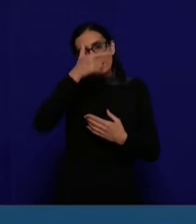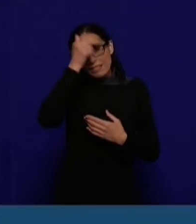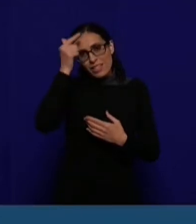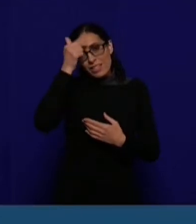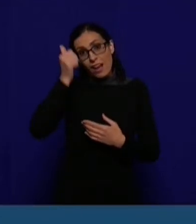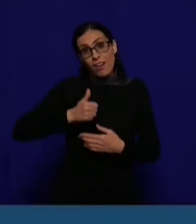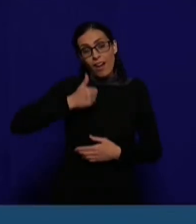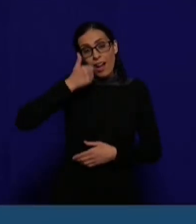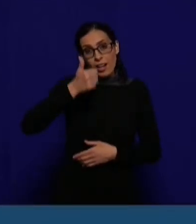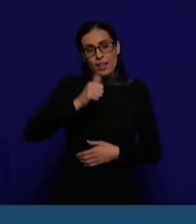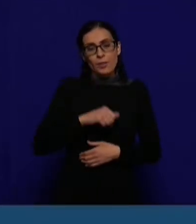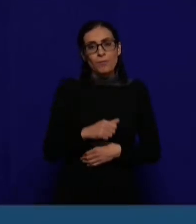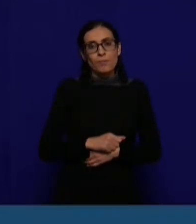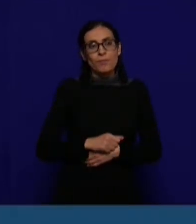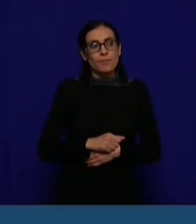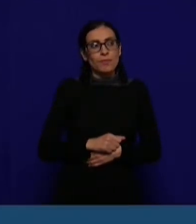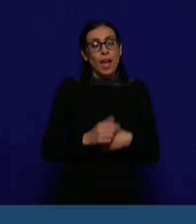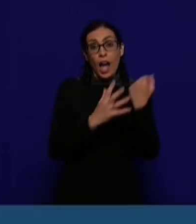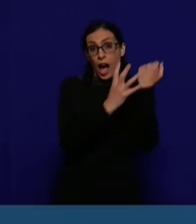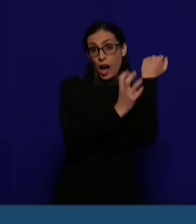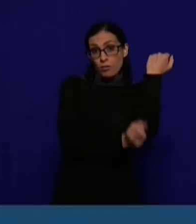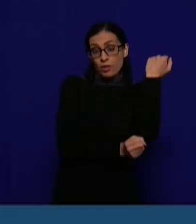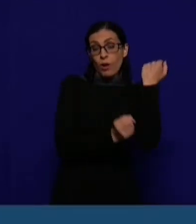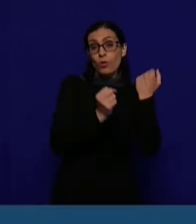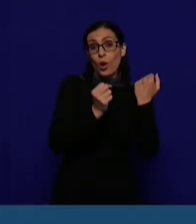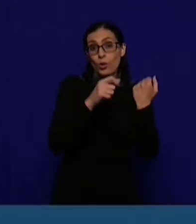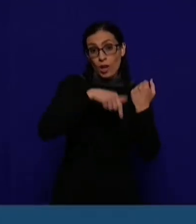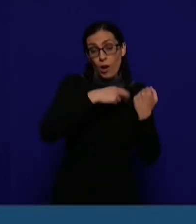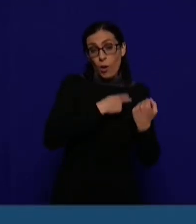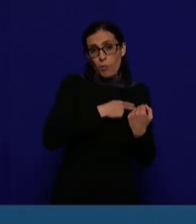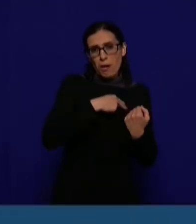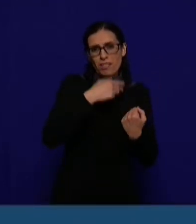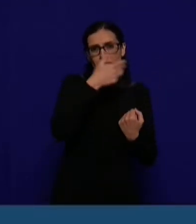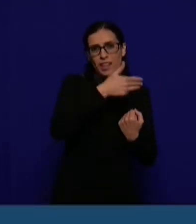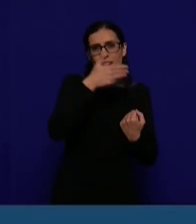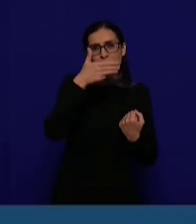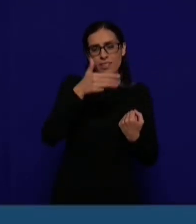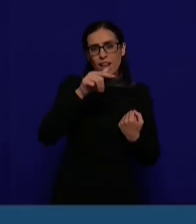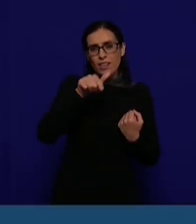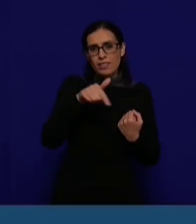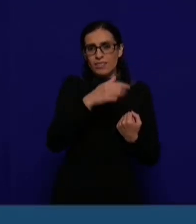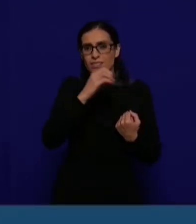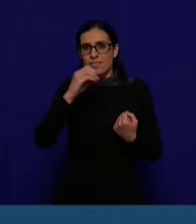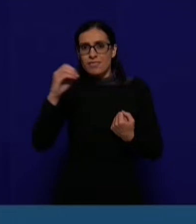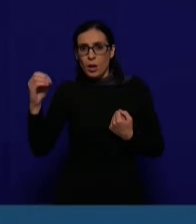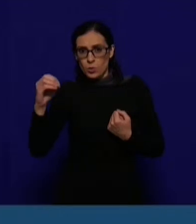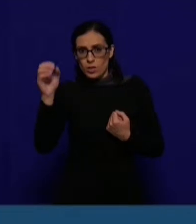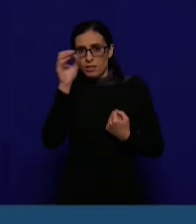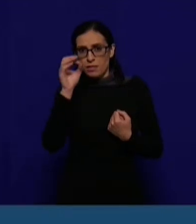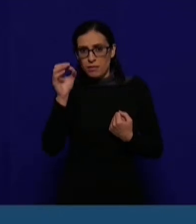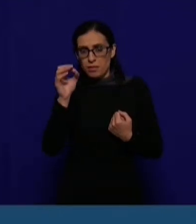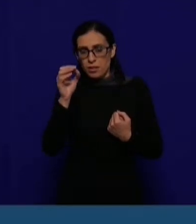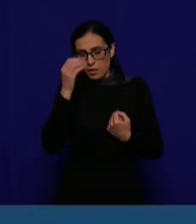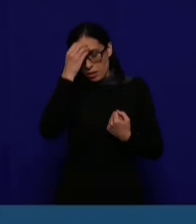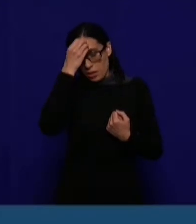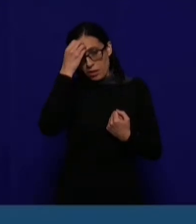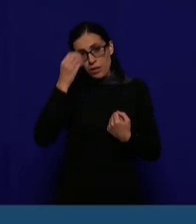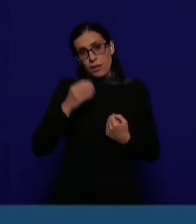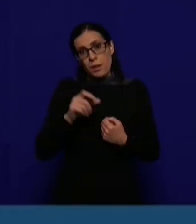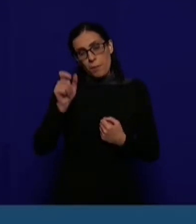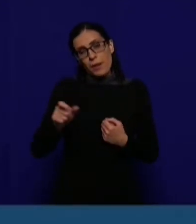ġiet downloadjata minn 99,416 li hija 20.6% tal-population u kellha